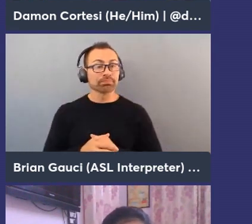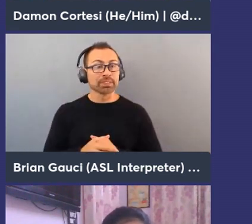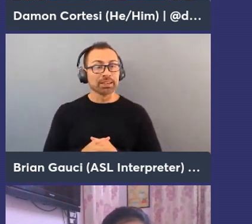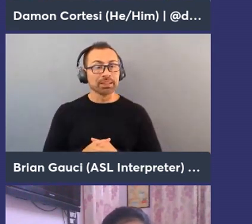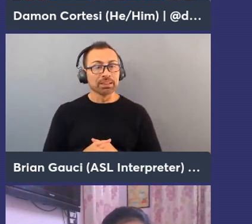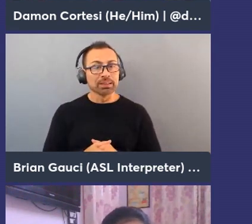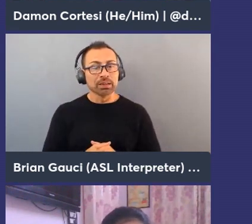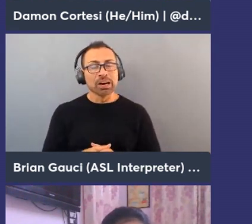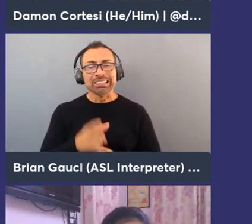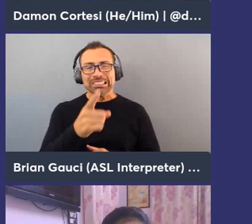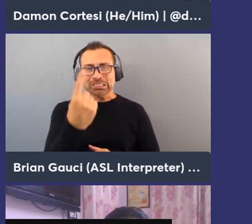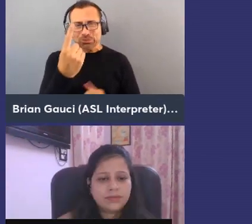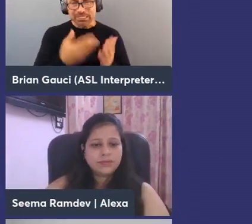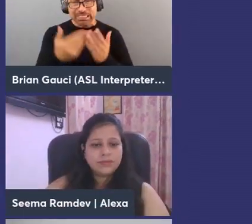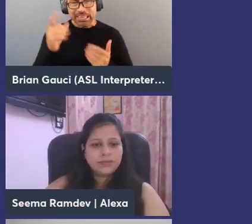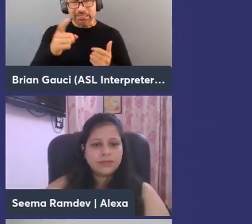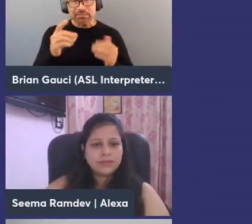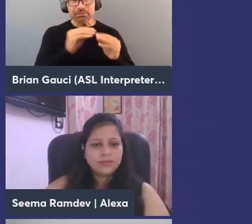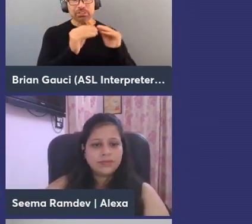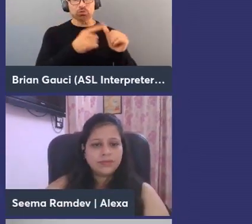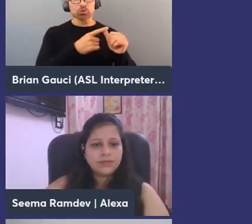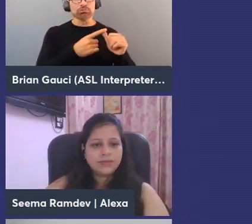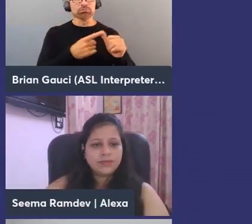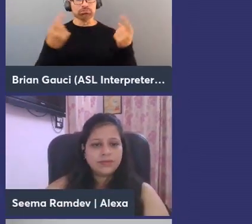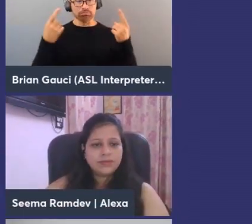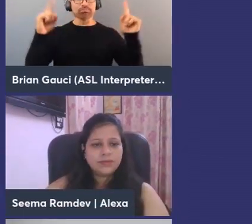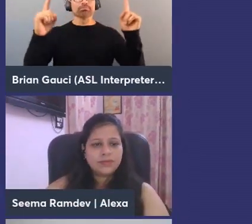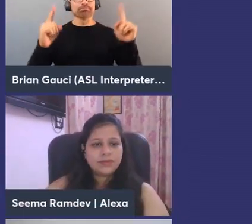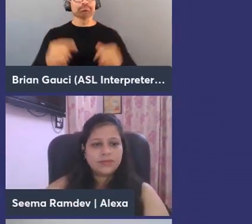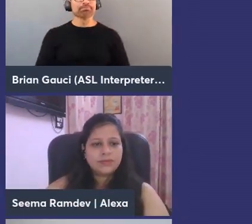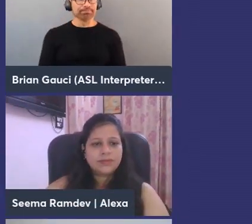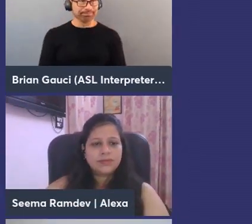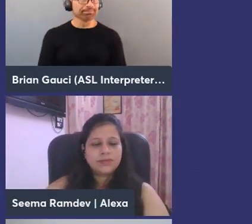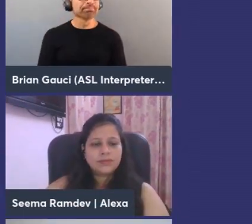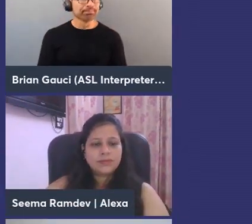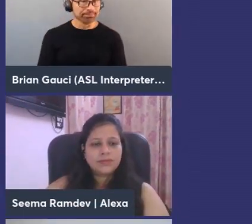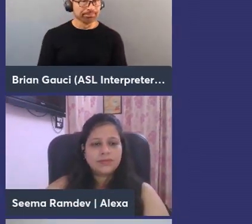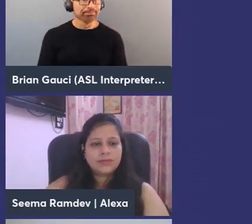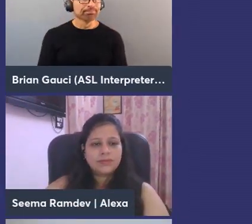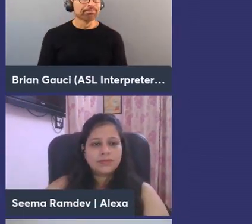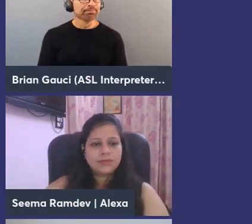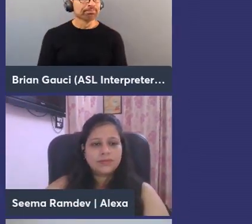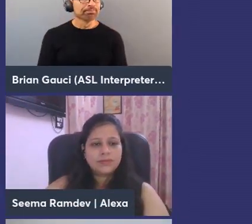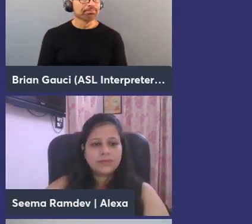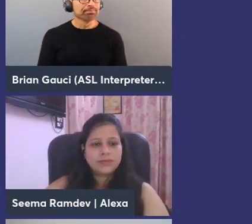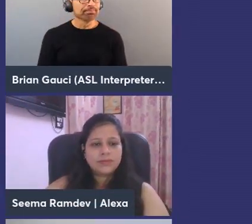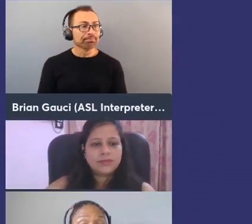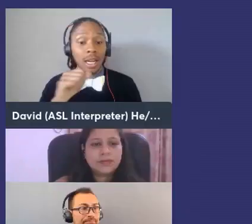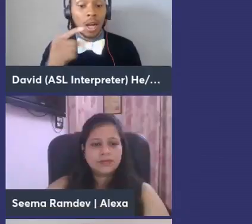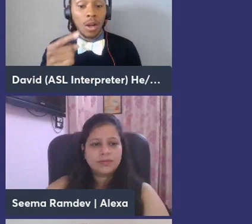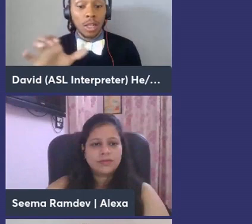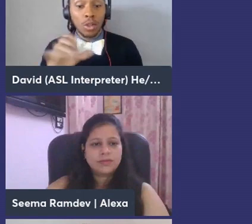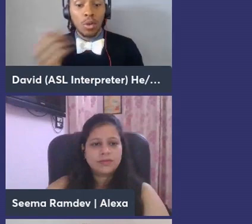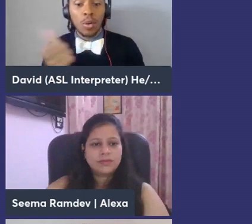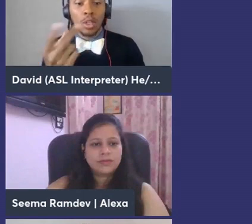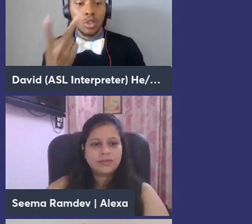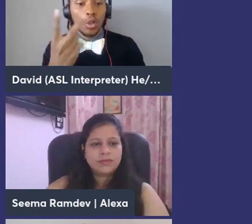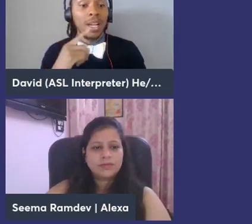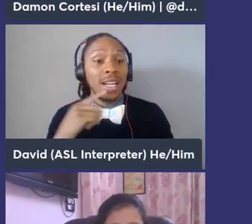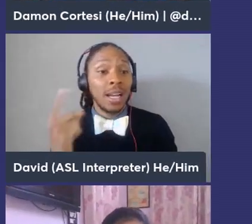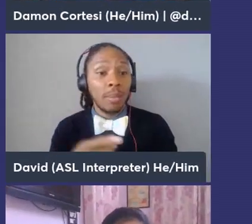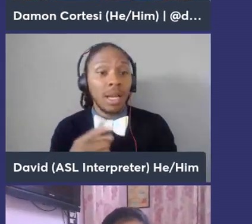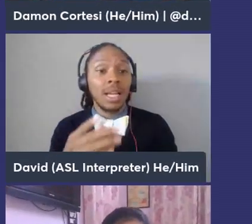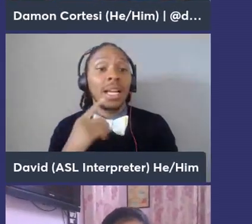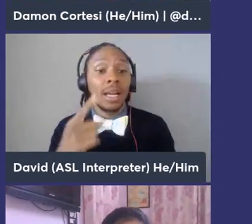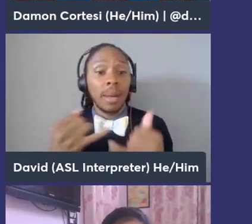needed to update one thing. There we go. Now that job can go and run. So there we go. Not only can I do it with 2 commands on the command